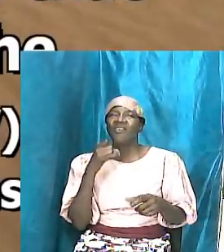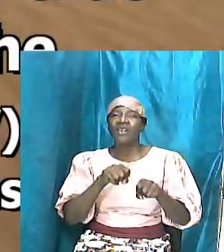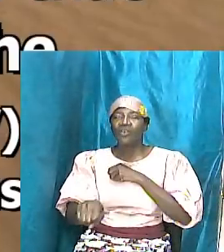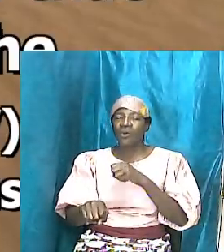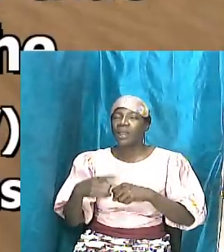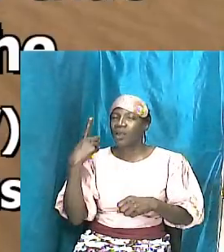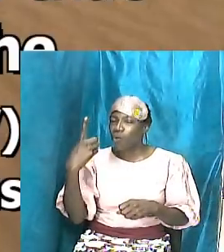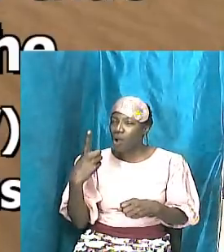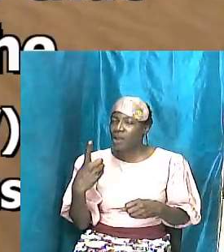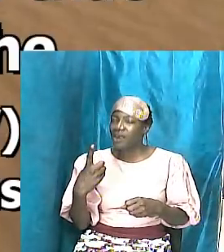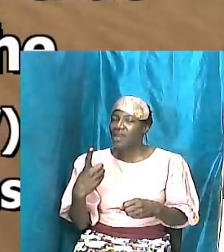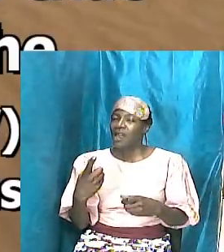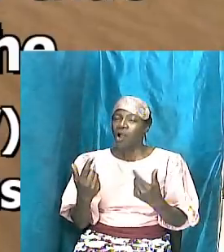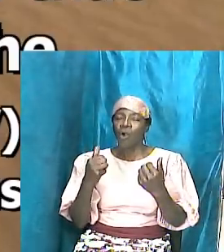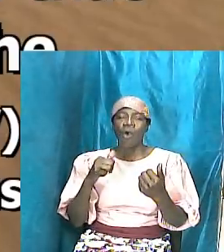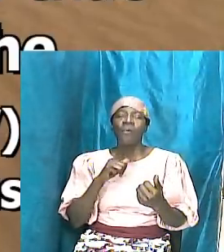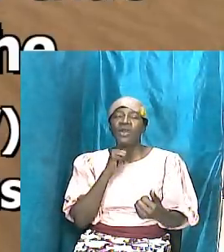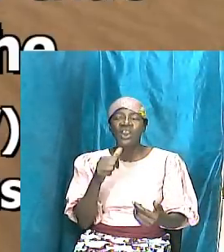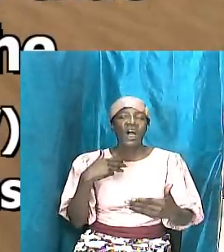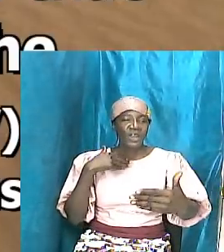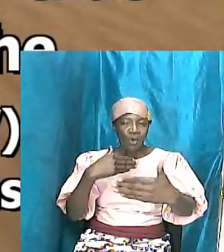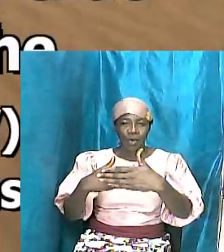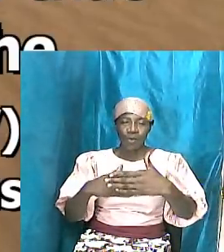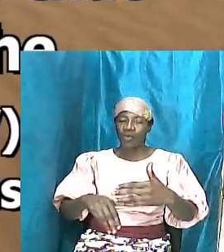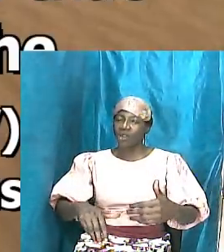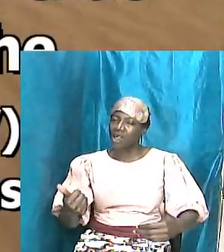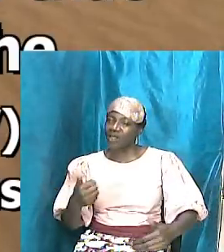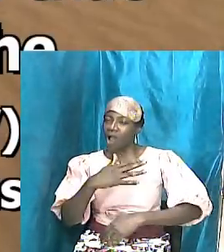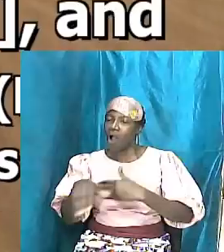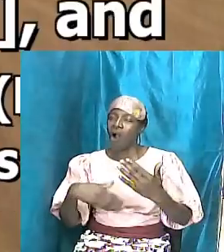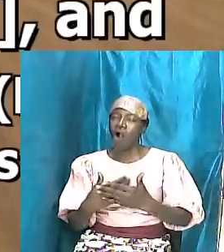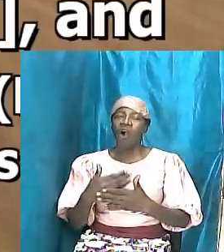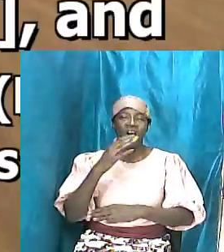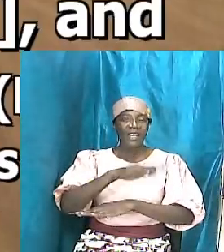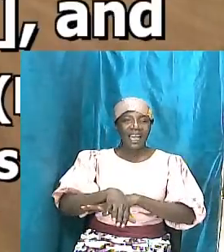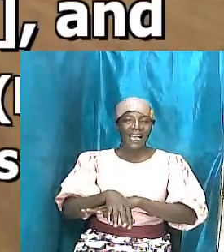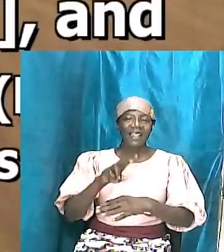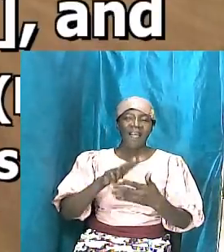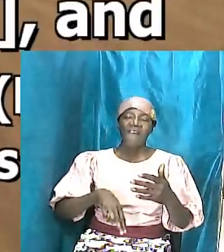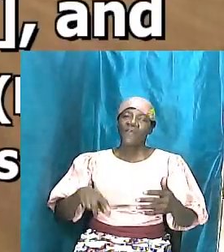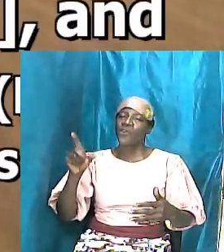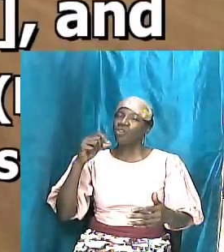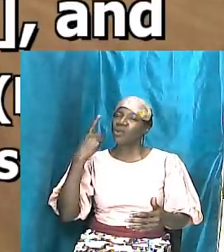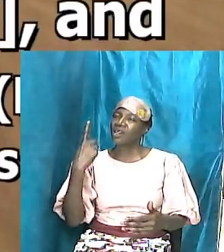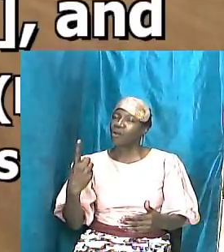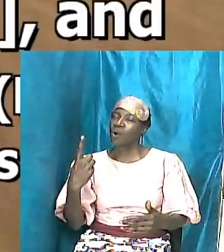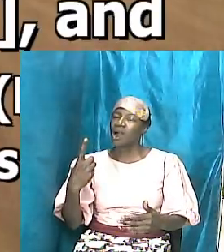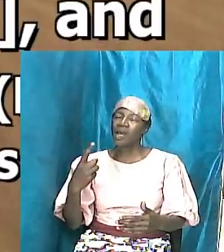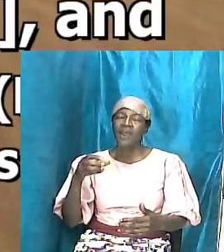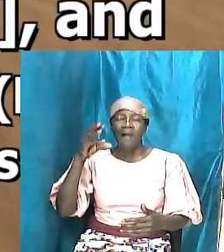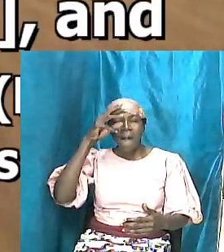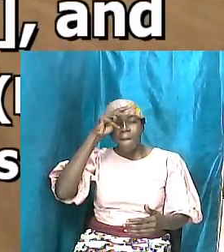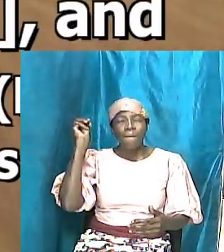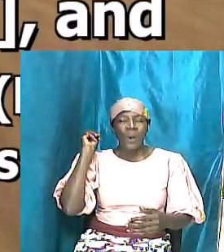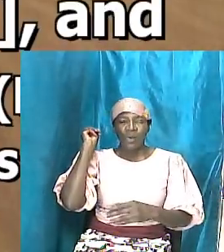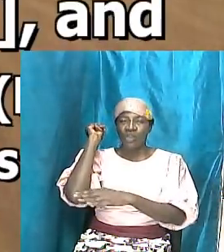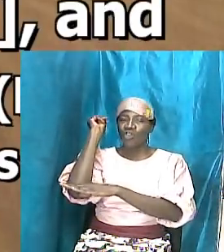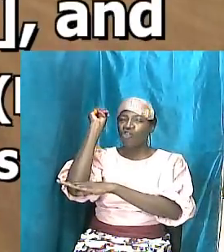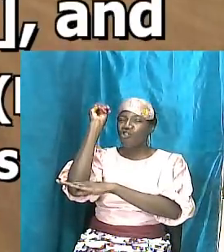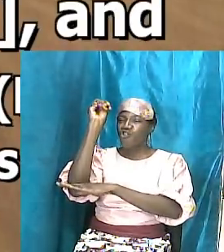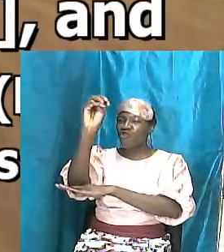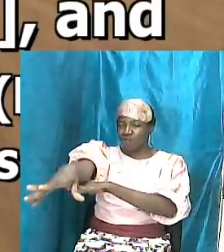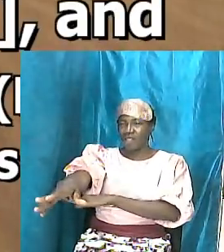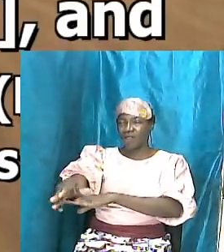one came not near to the other all night. Verse 21. And Moses stretched out his